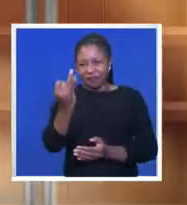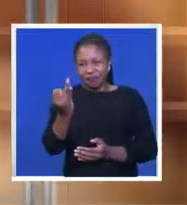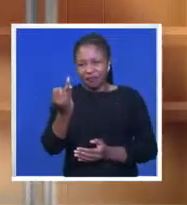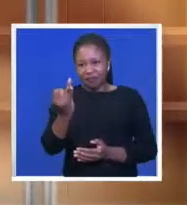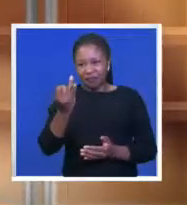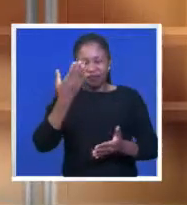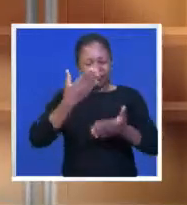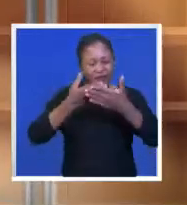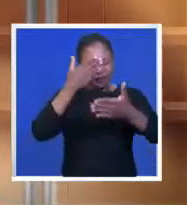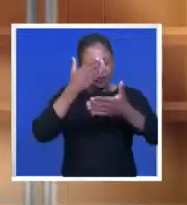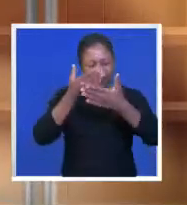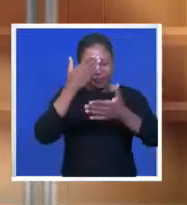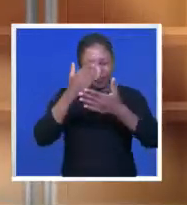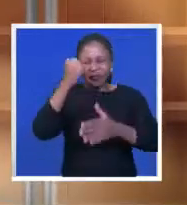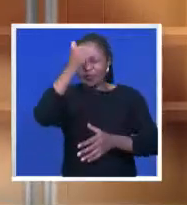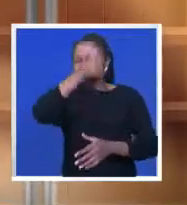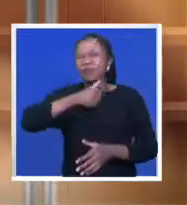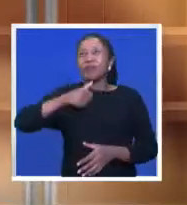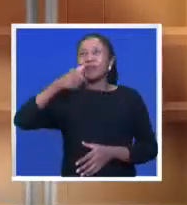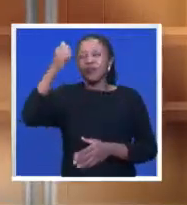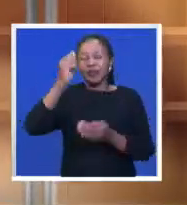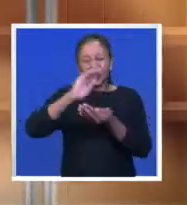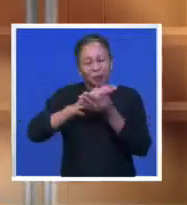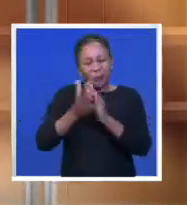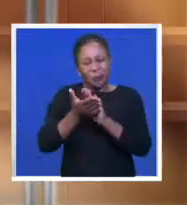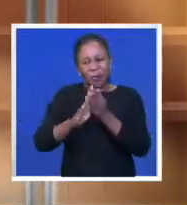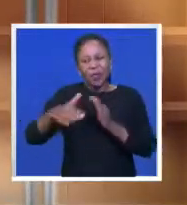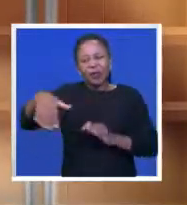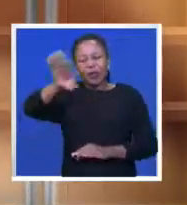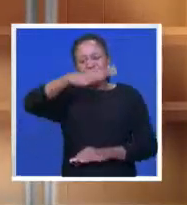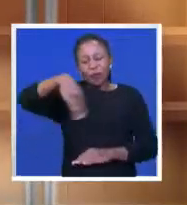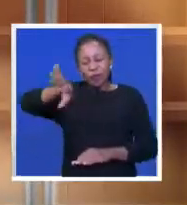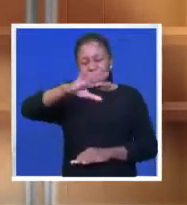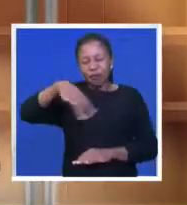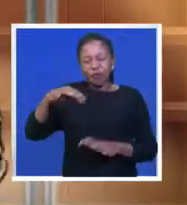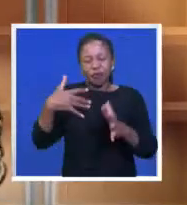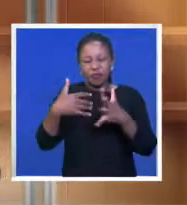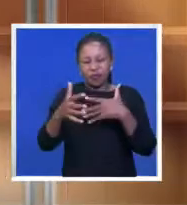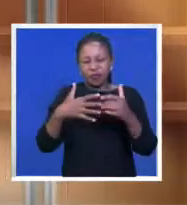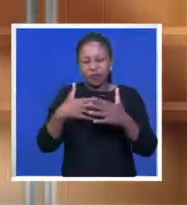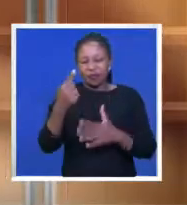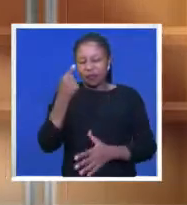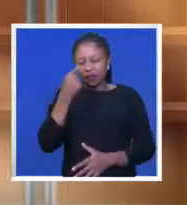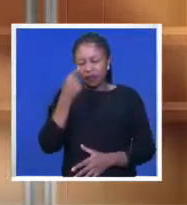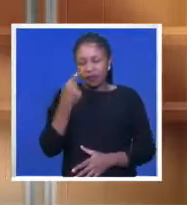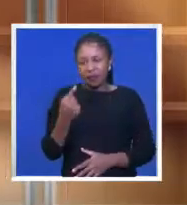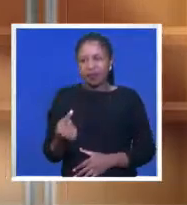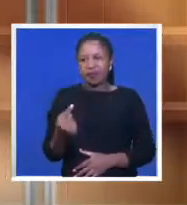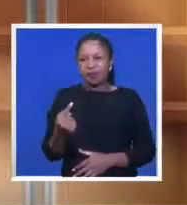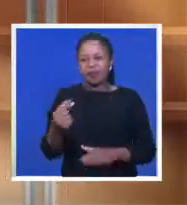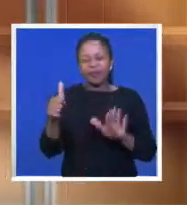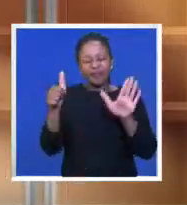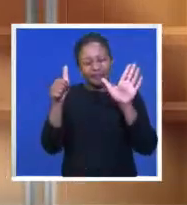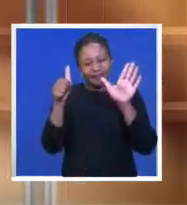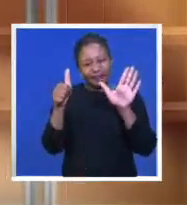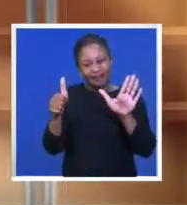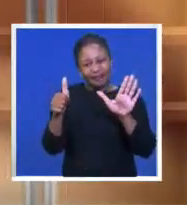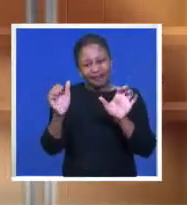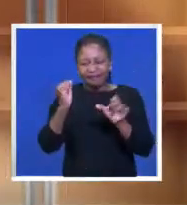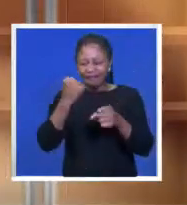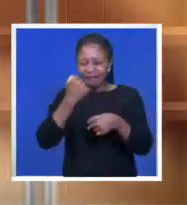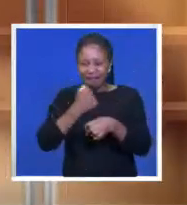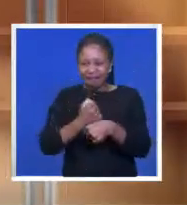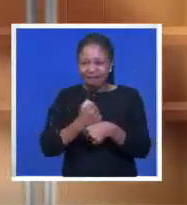created everything that we see in 6 days. And we find the story of creation in the book of Genesis chapter